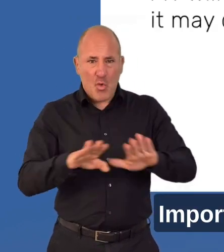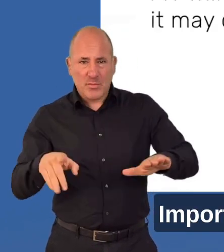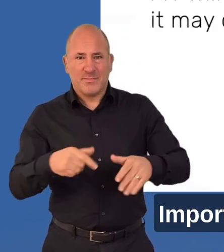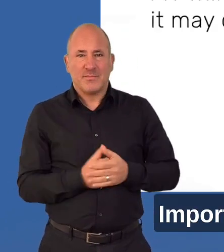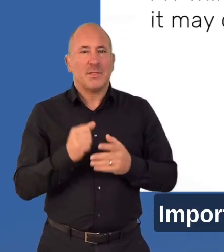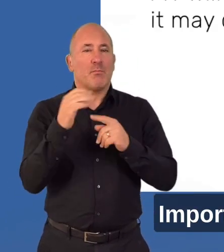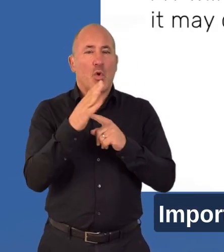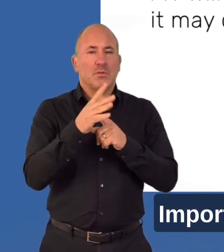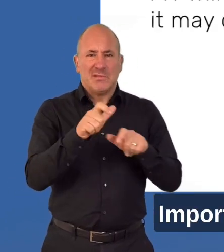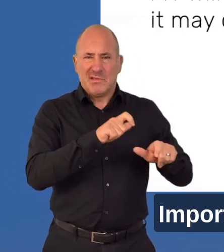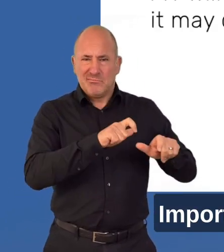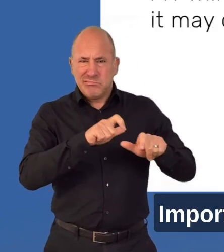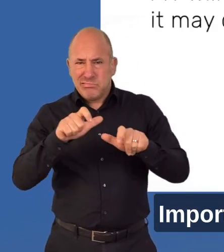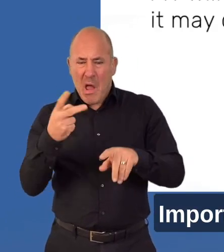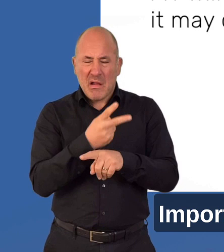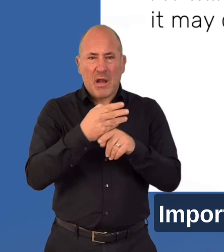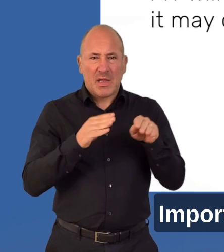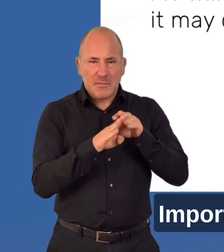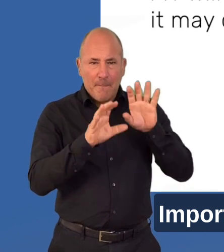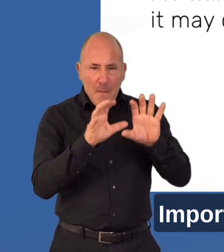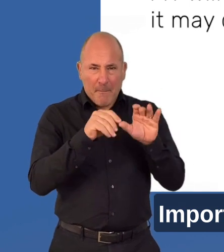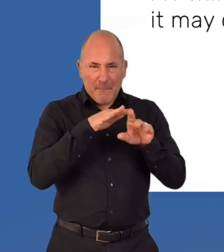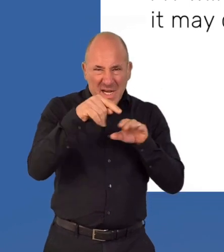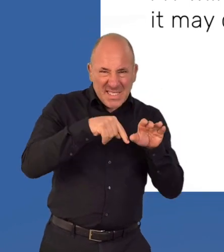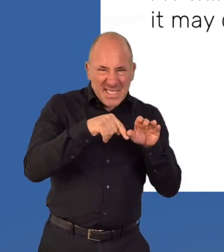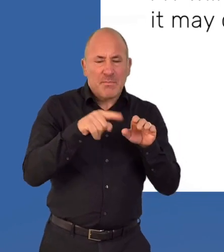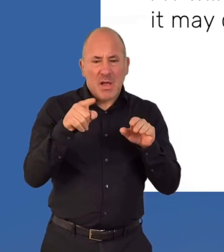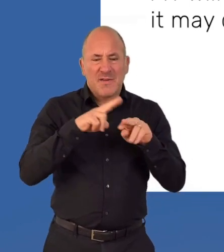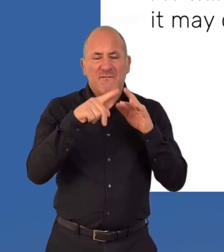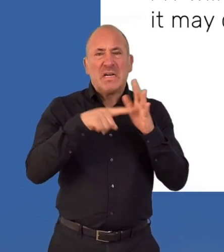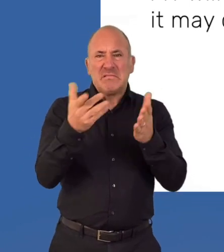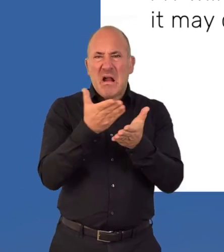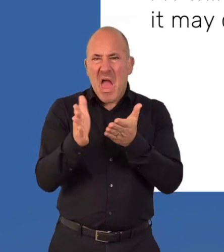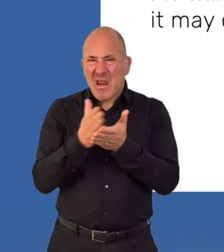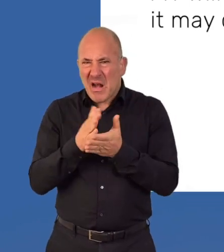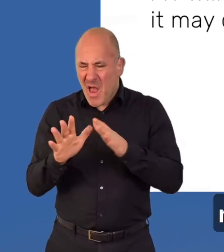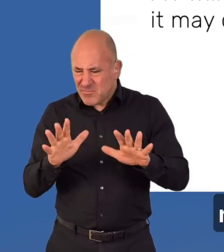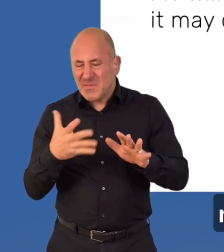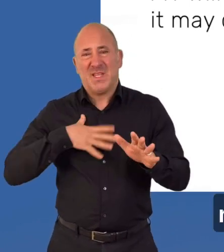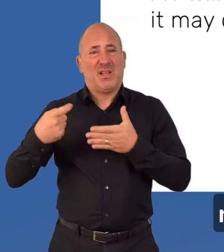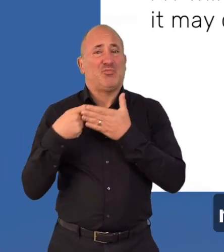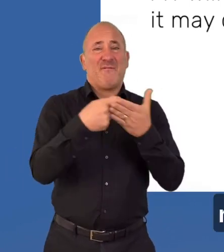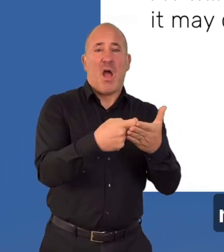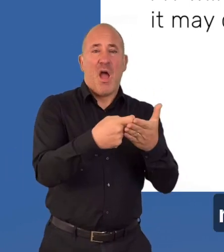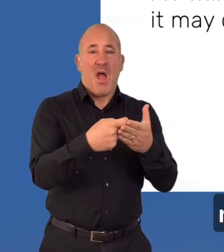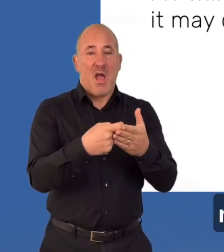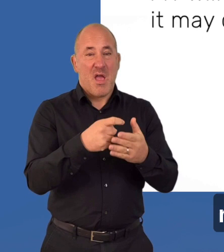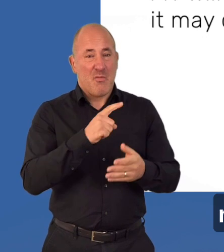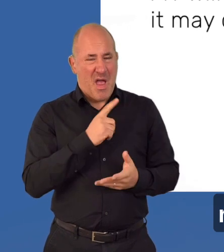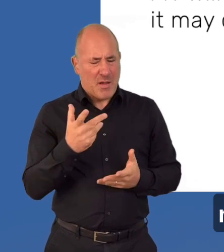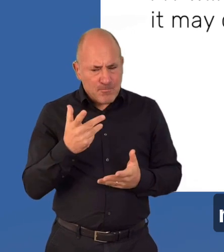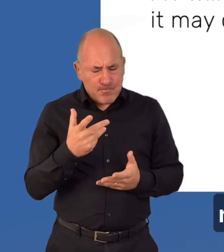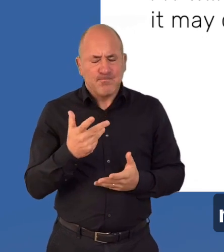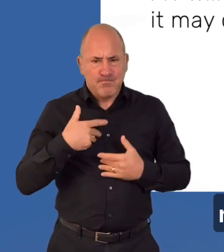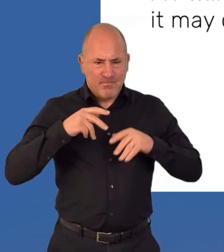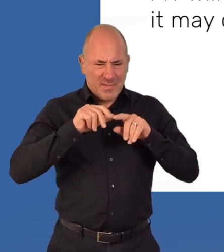Importantly, persistent or recurrent anorectal bleeding with a negative fit will still require a referral because it may change